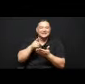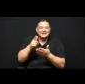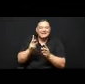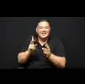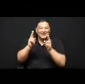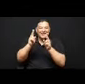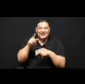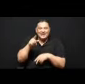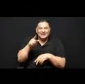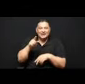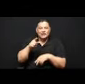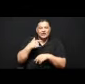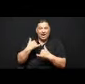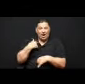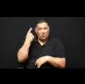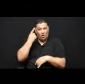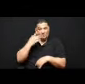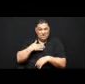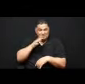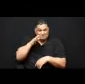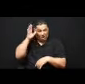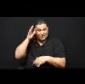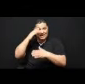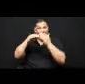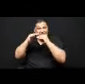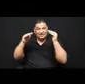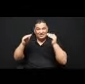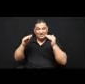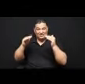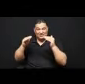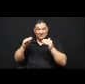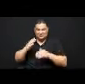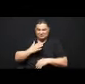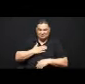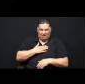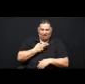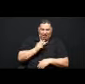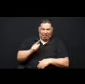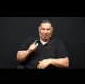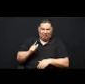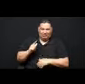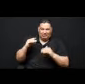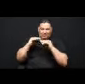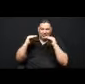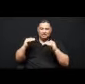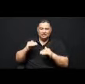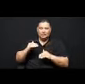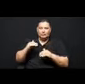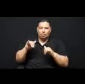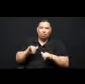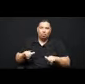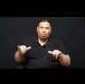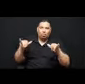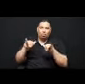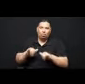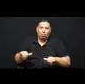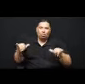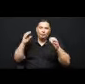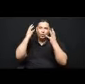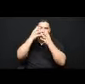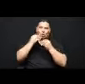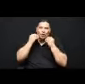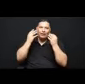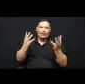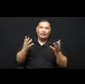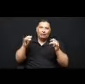hell, the stagnant, perpetual grace of it all. What if heaven is not